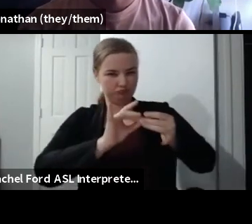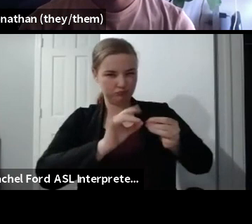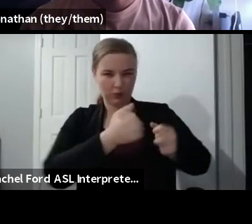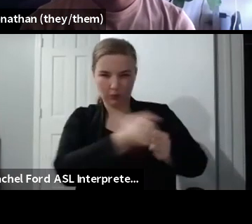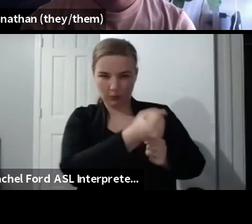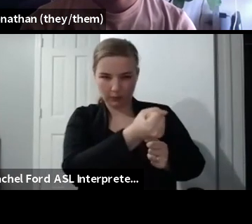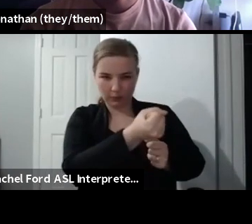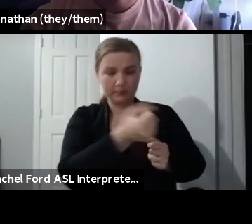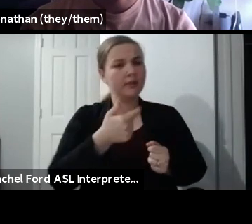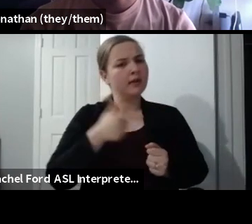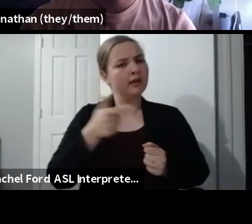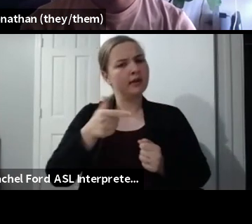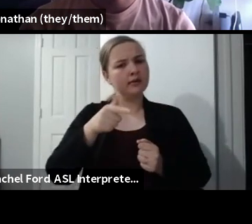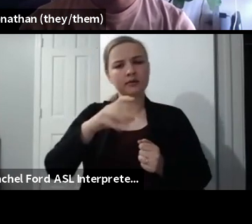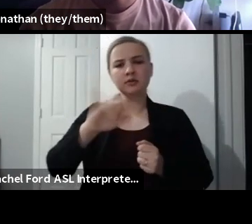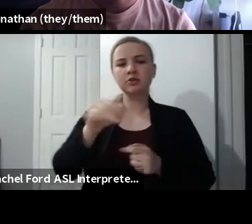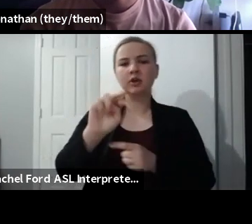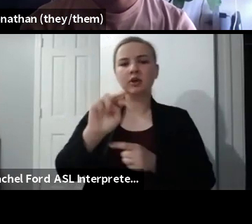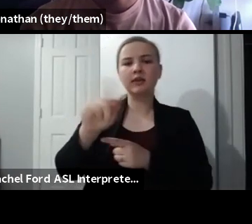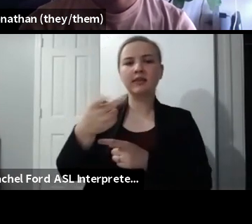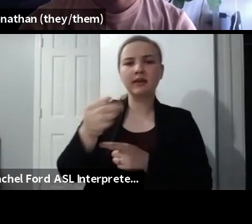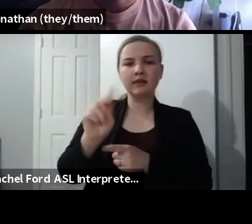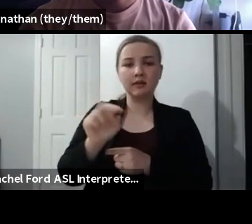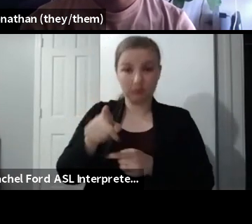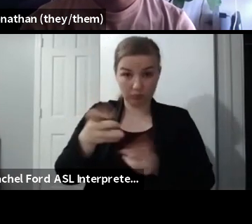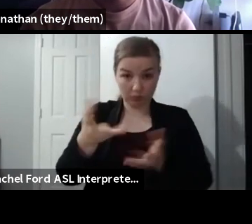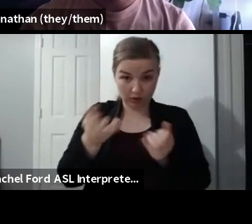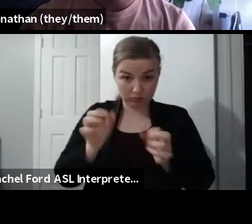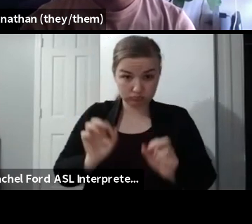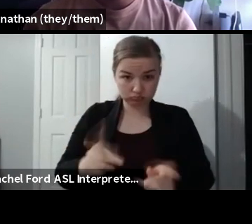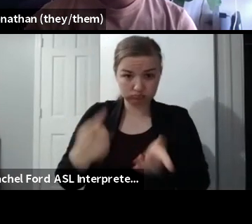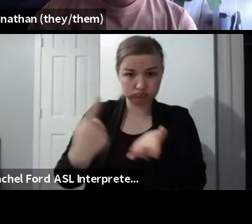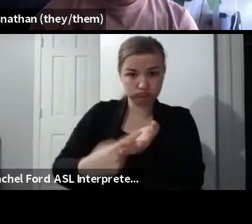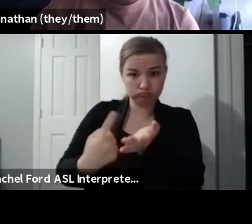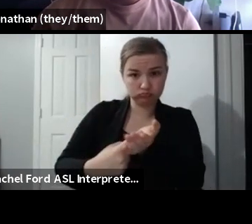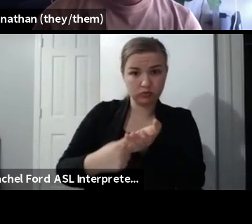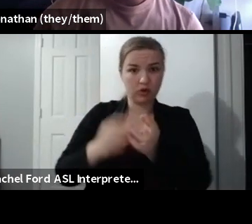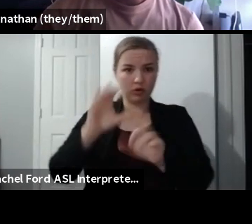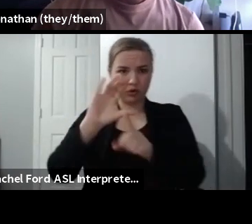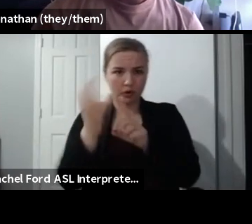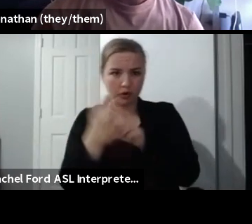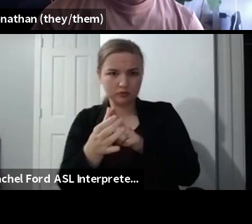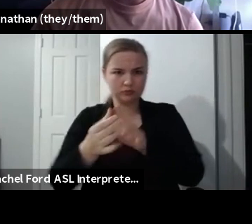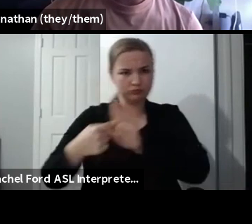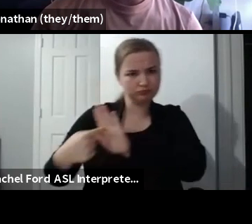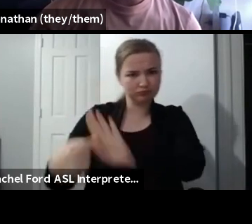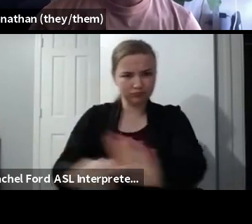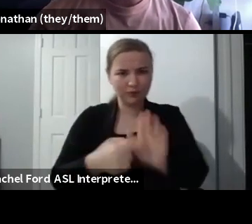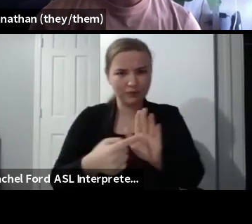visibility of culture and all of those other things too? Let's get into it.